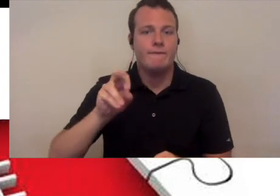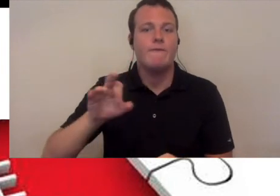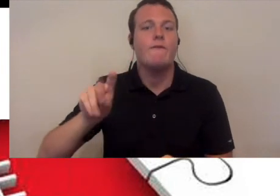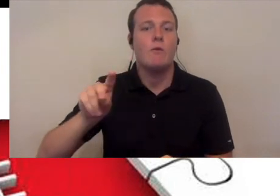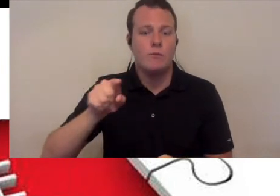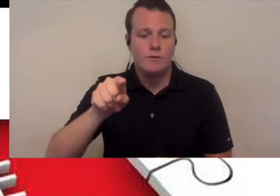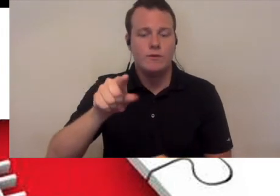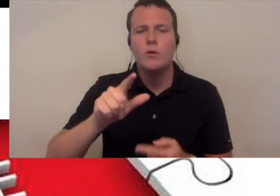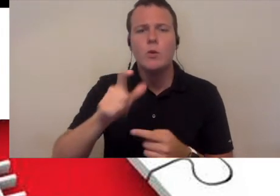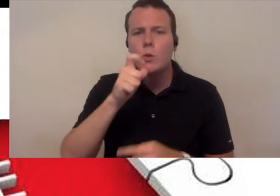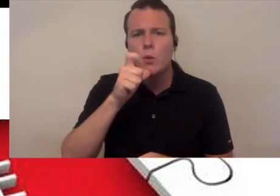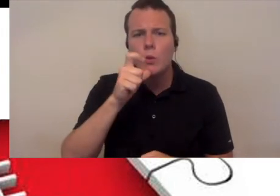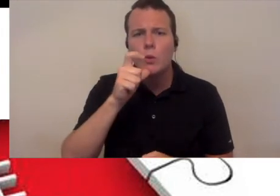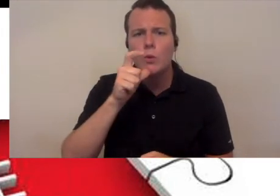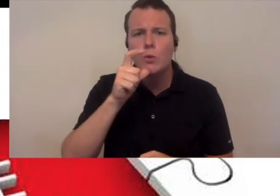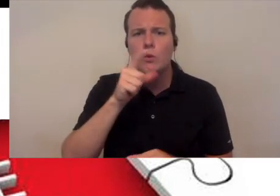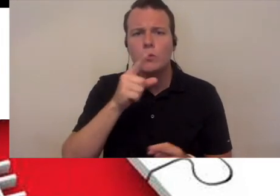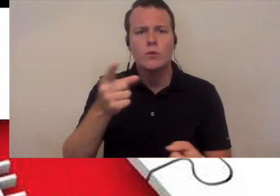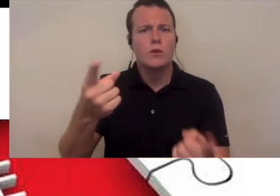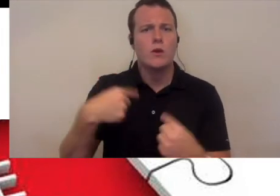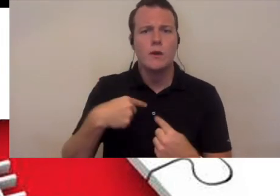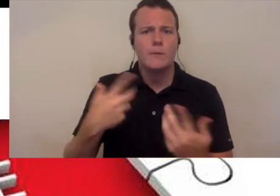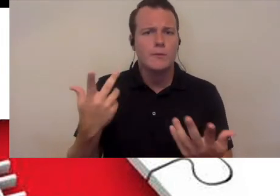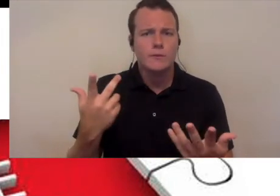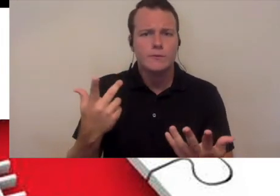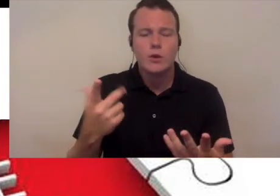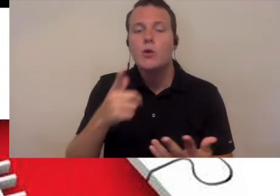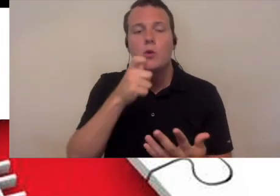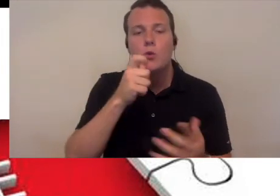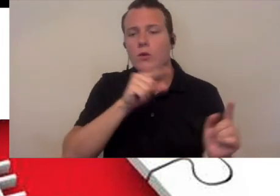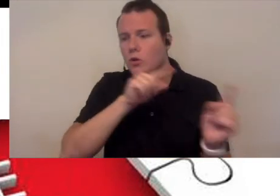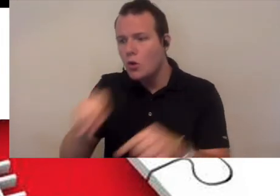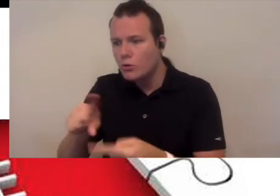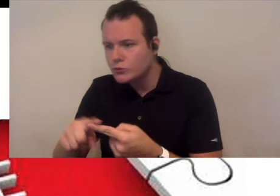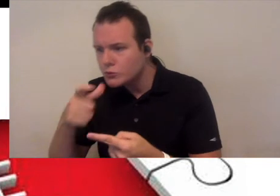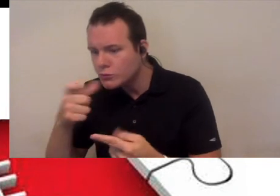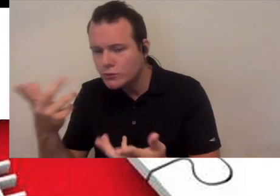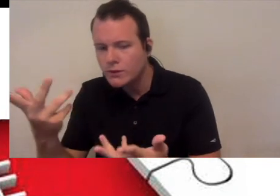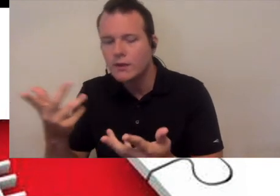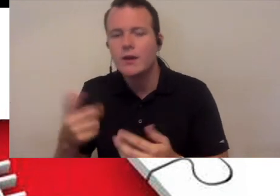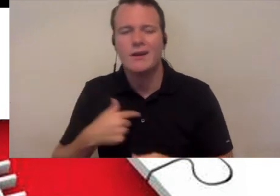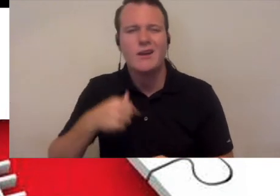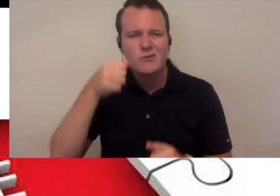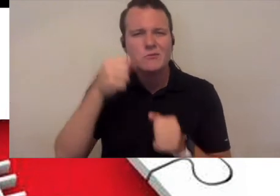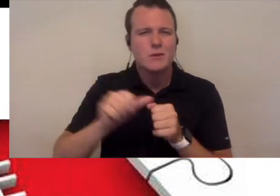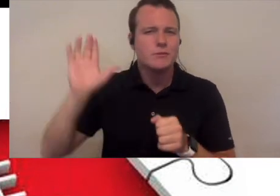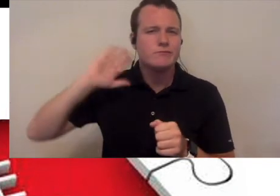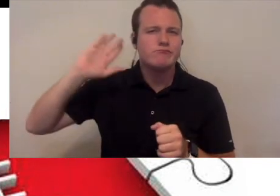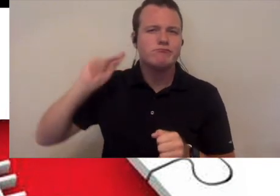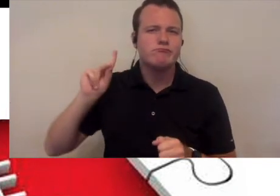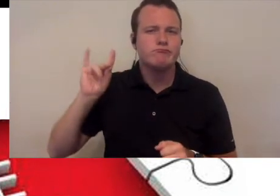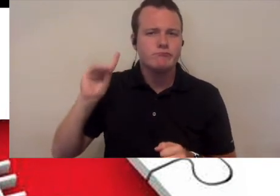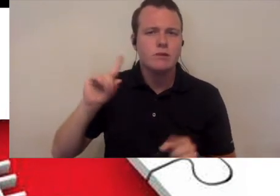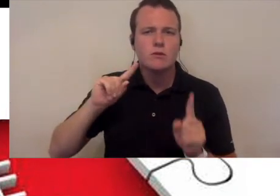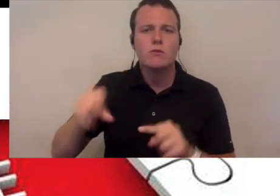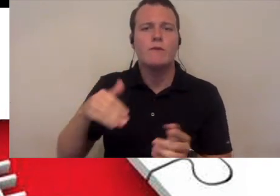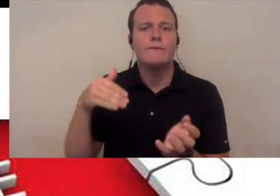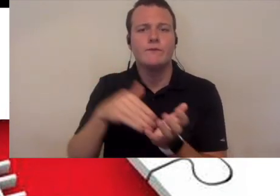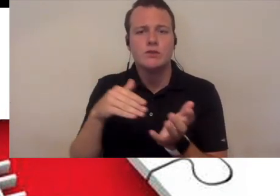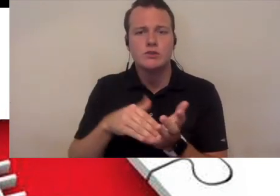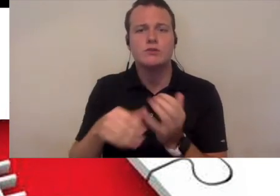know, years ago, I can remember going into a physician's office, doing some physician marketing, and I asked them, you